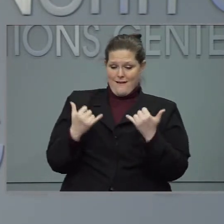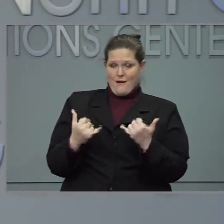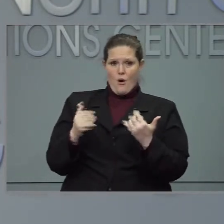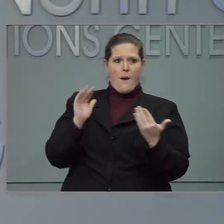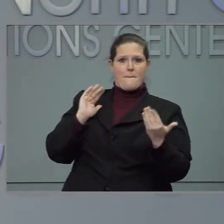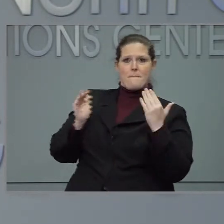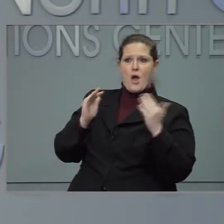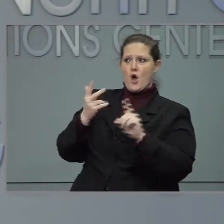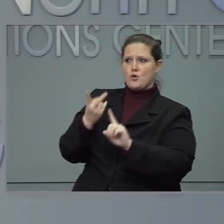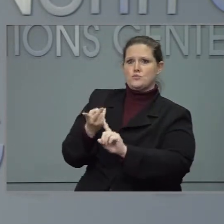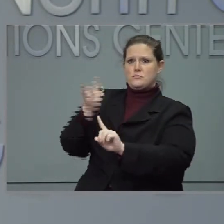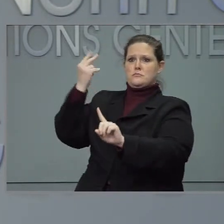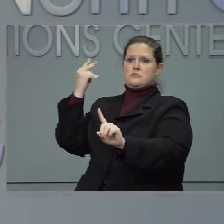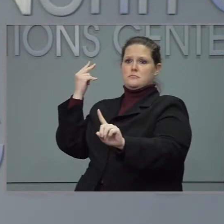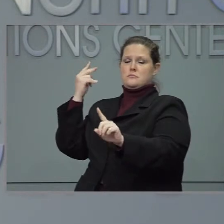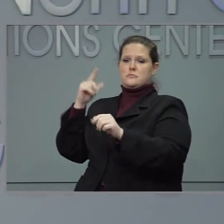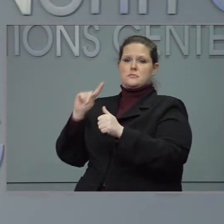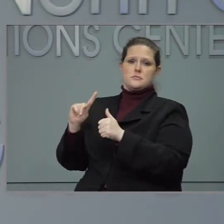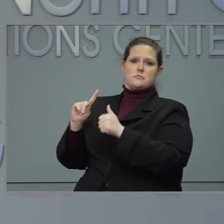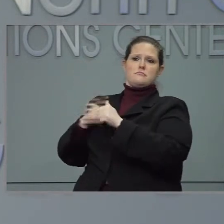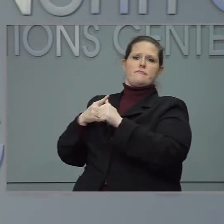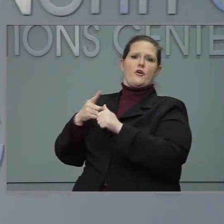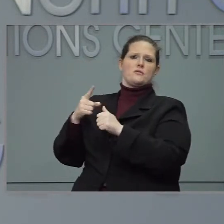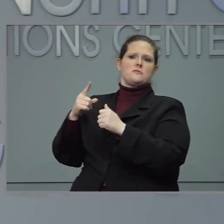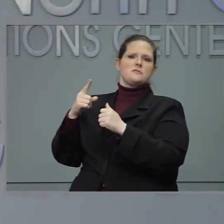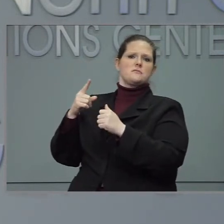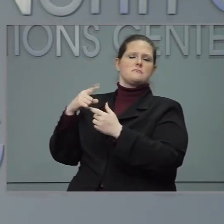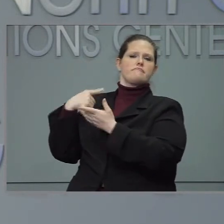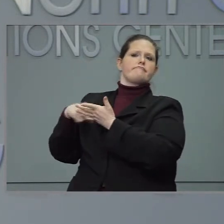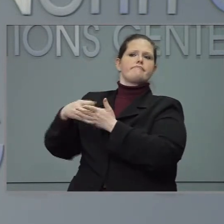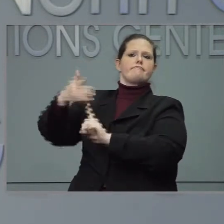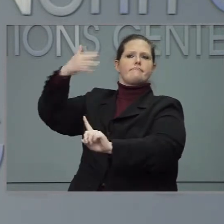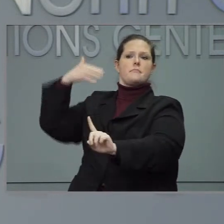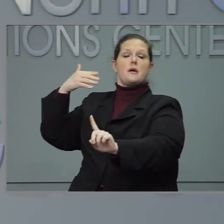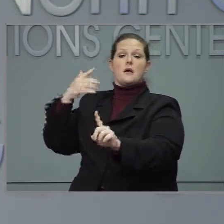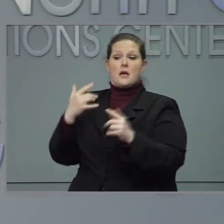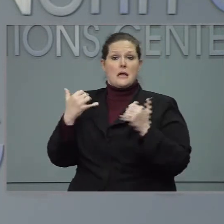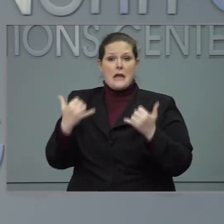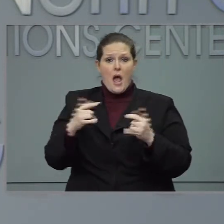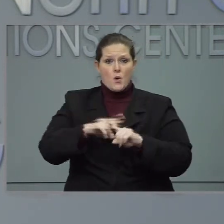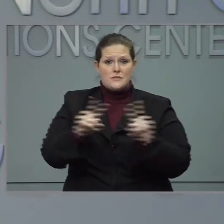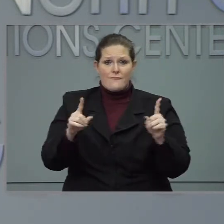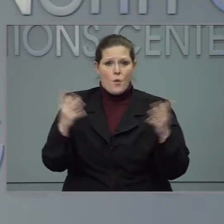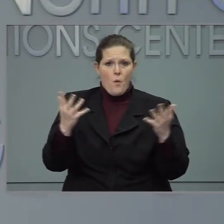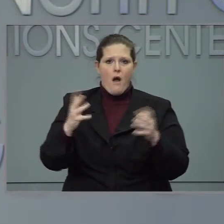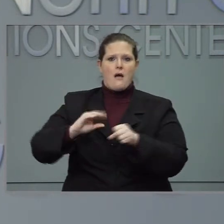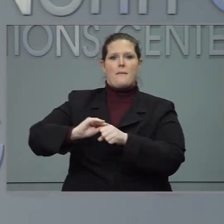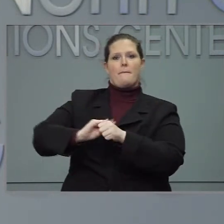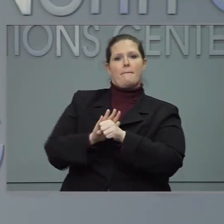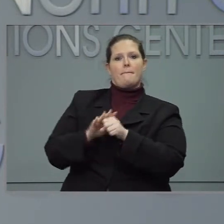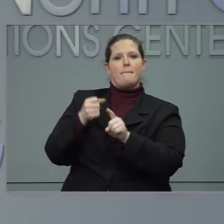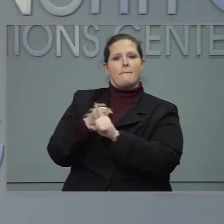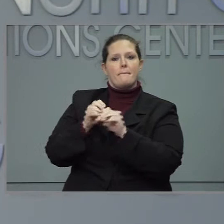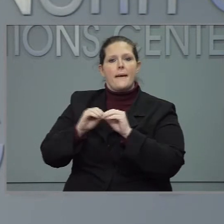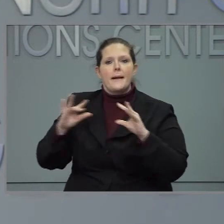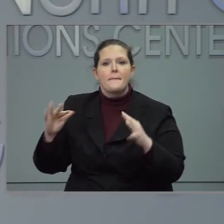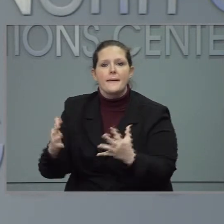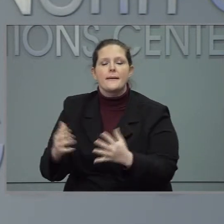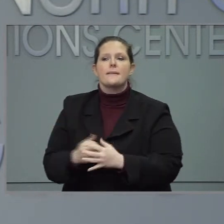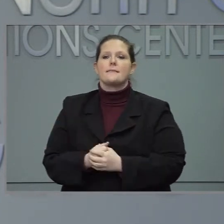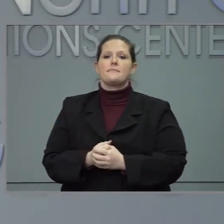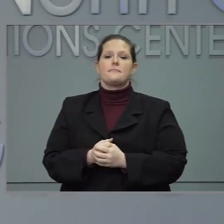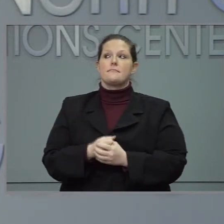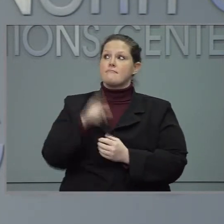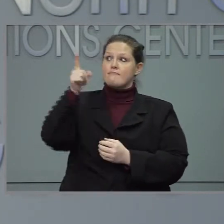year than we were during the last budget fight because of the pandemic, because of the significant additional